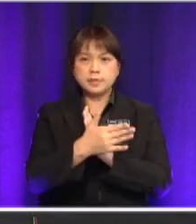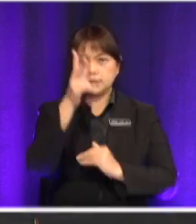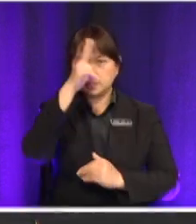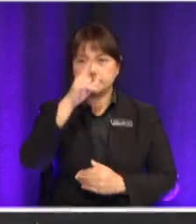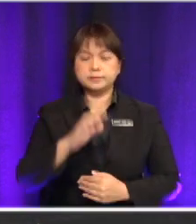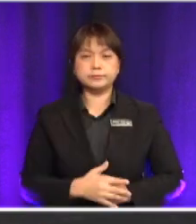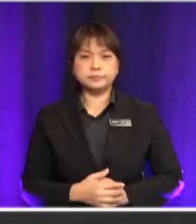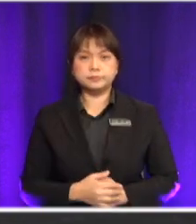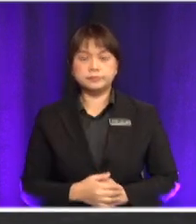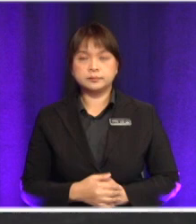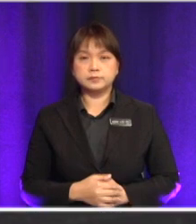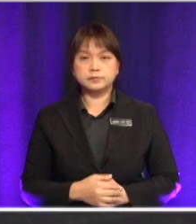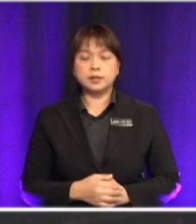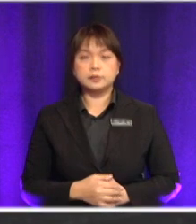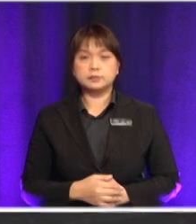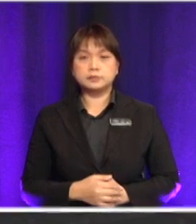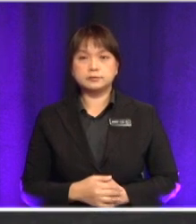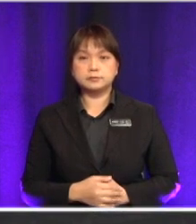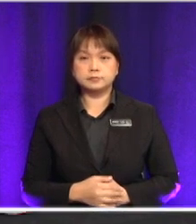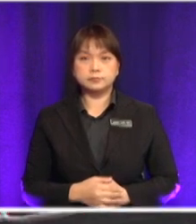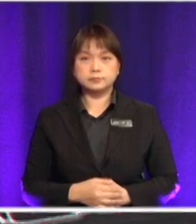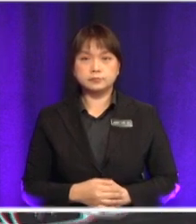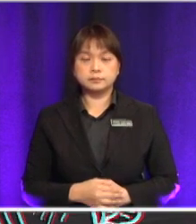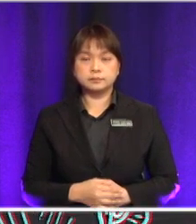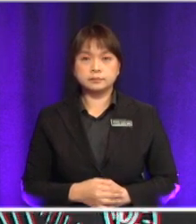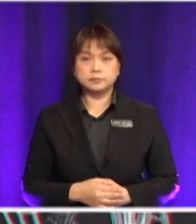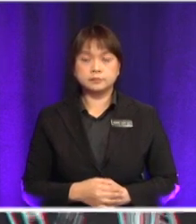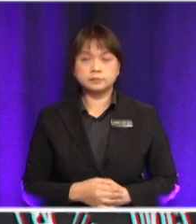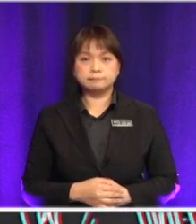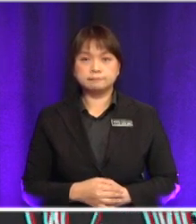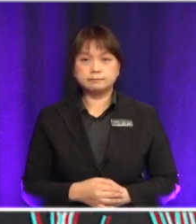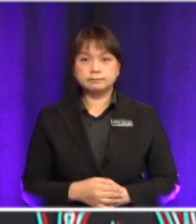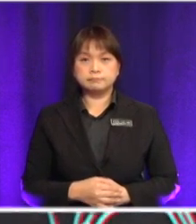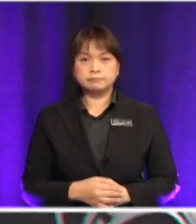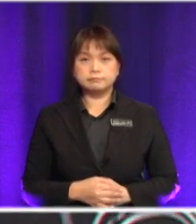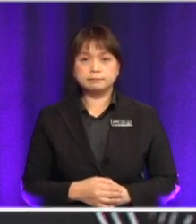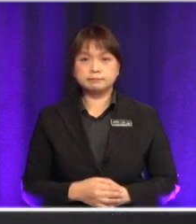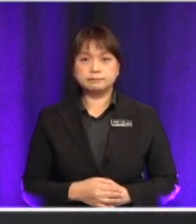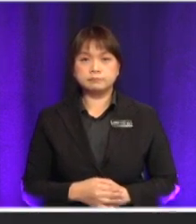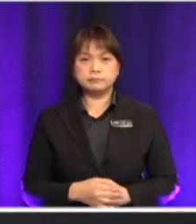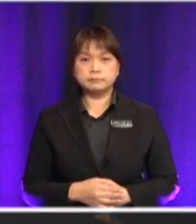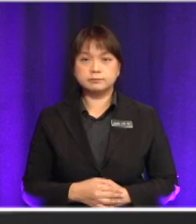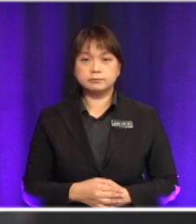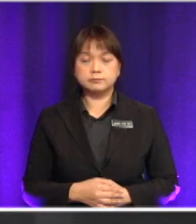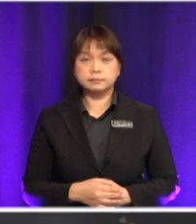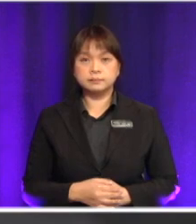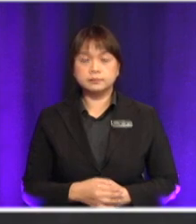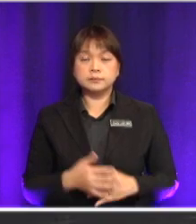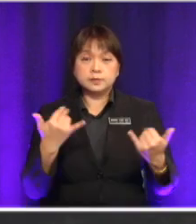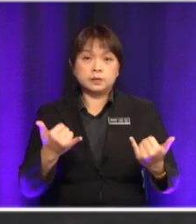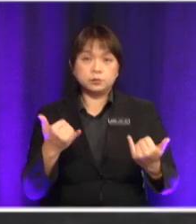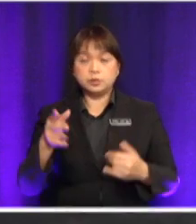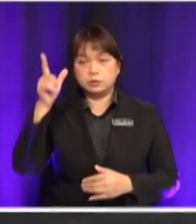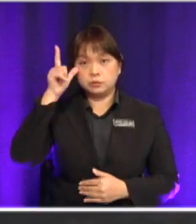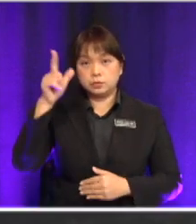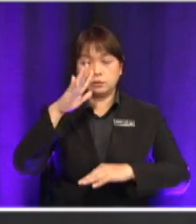be watched. By whom? In this paragraph is by the government. Right. So, if you look at the next slide, okay,